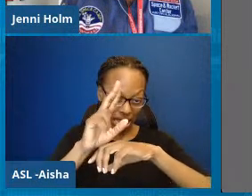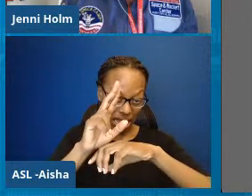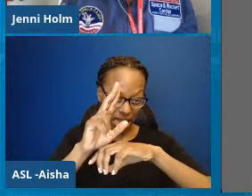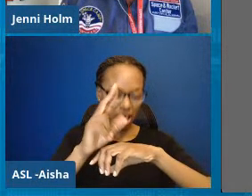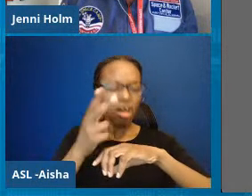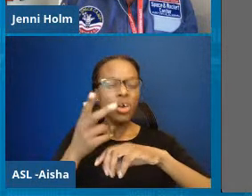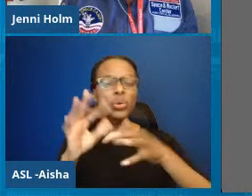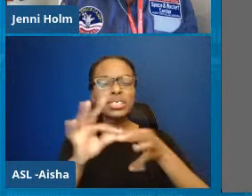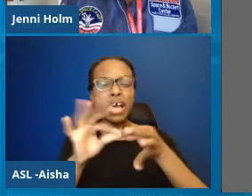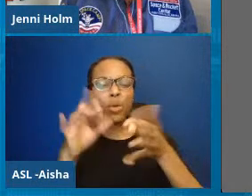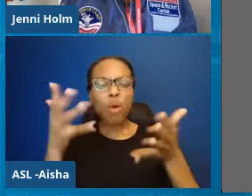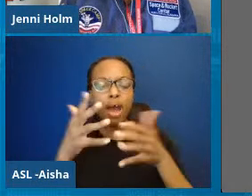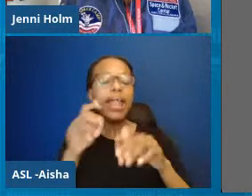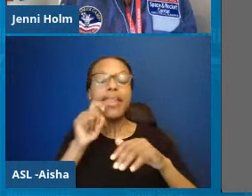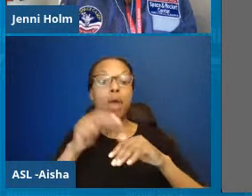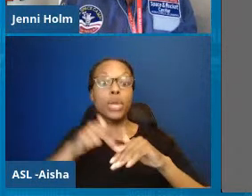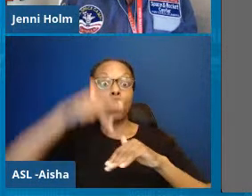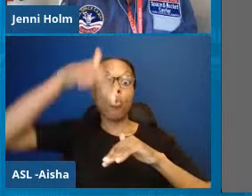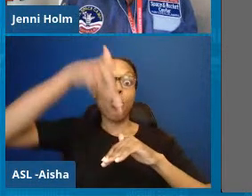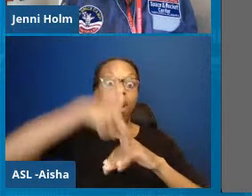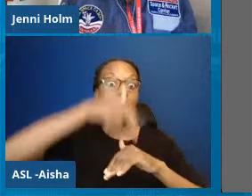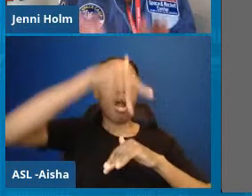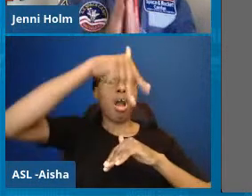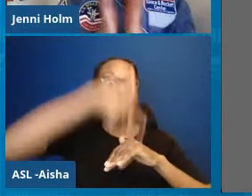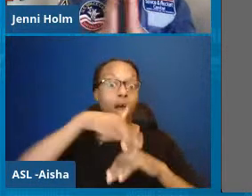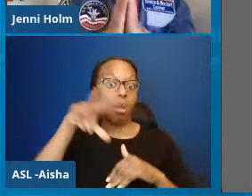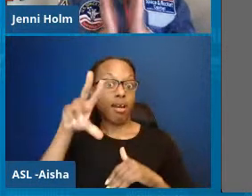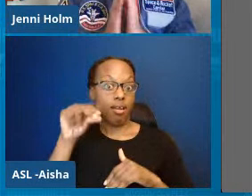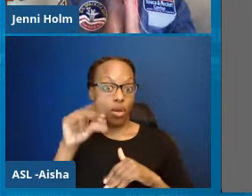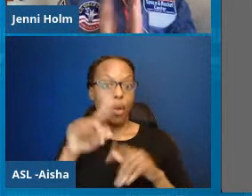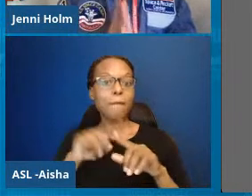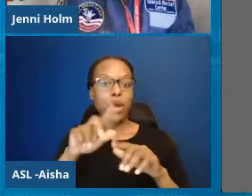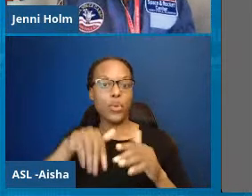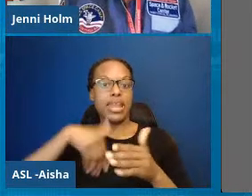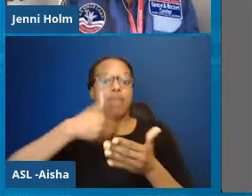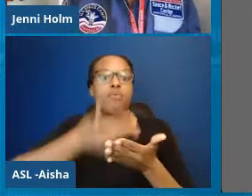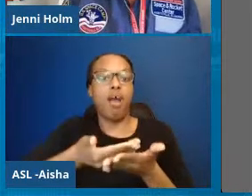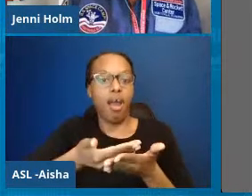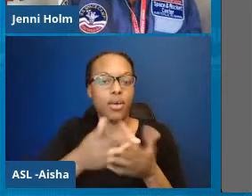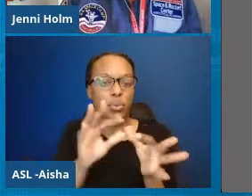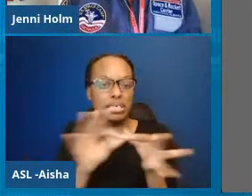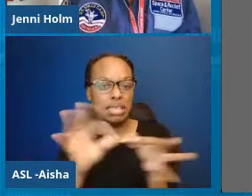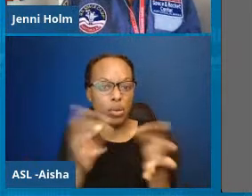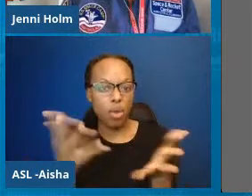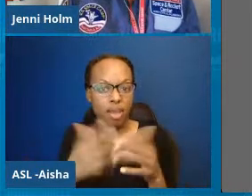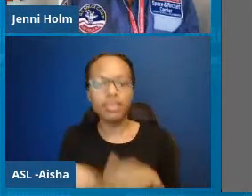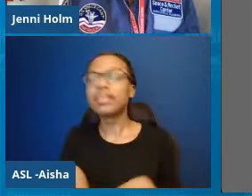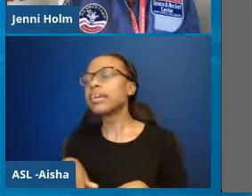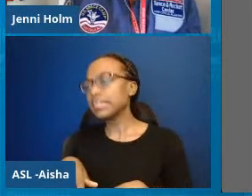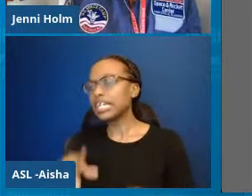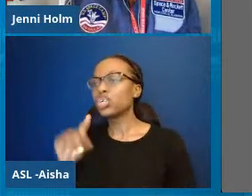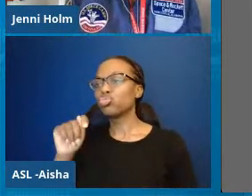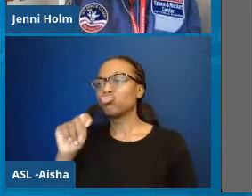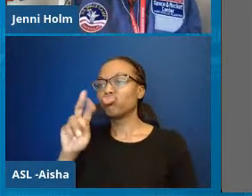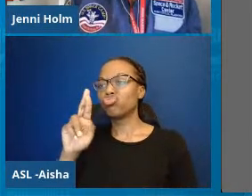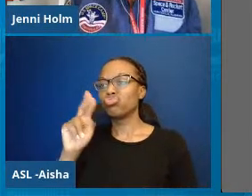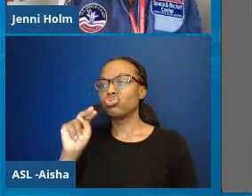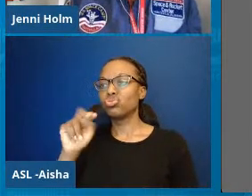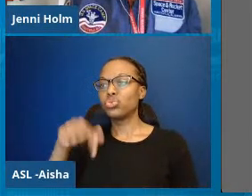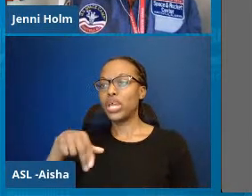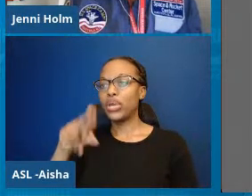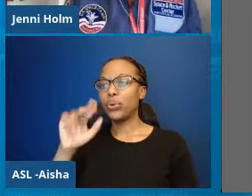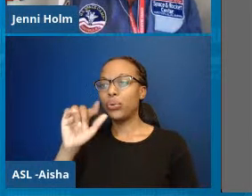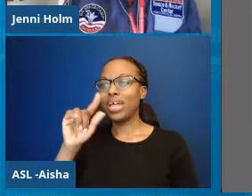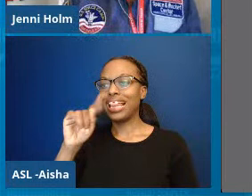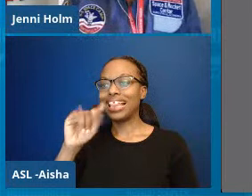Tranquility Base, the Eagle has landed. Look at that. Wow. Okay. Clearly, I think we're on the wrong side of